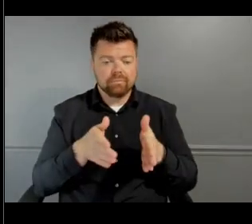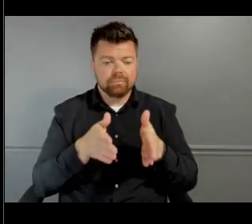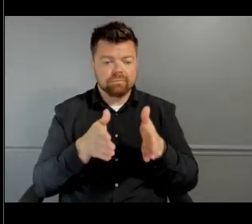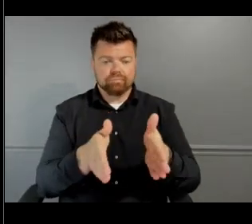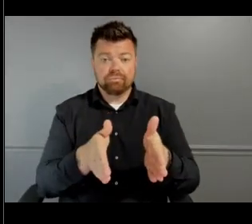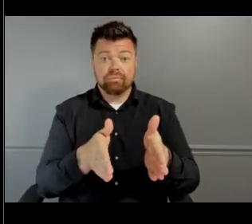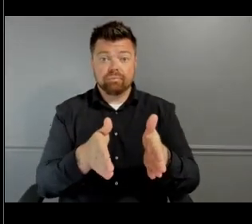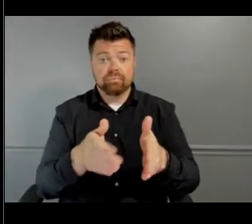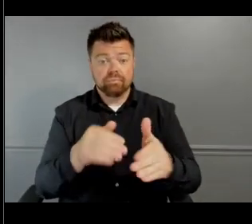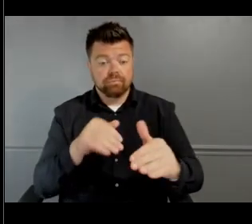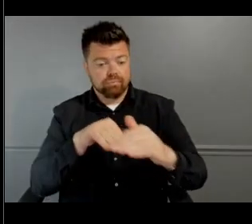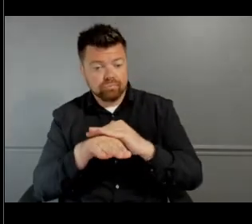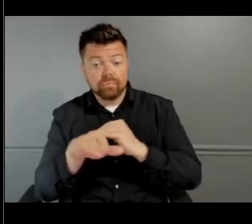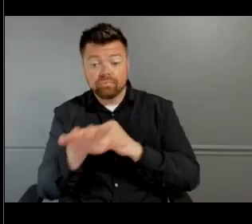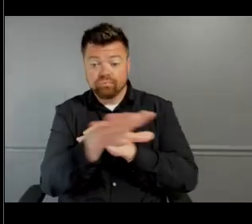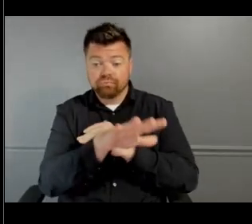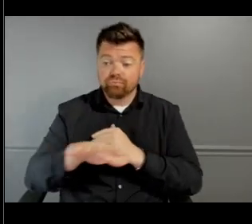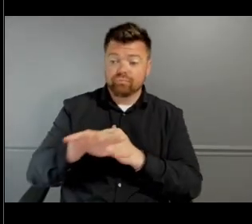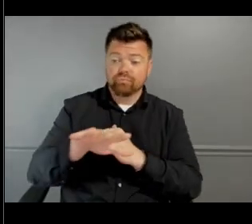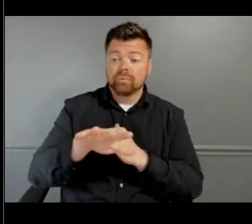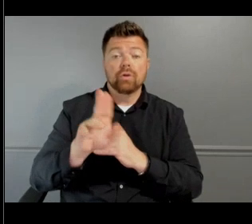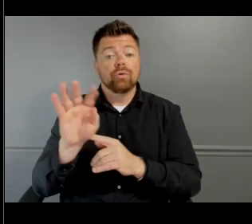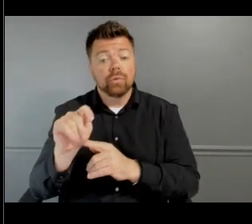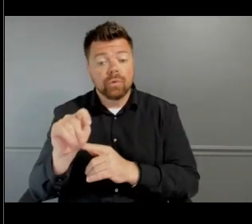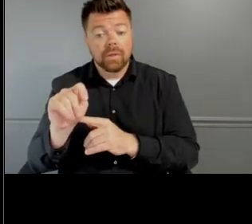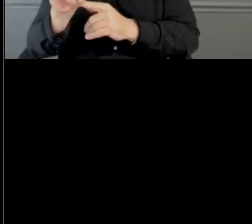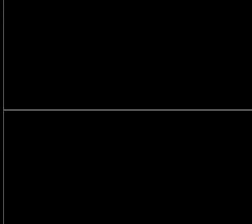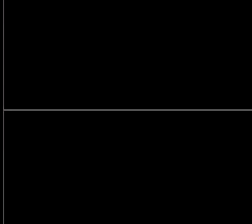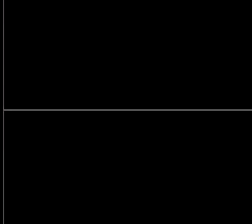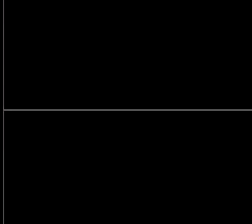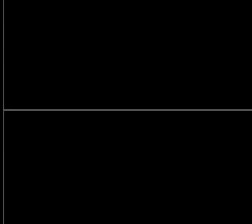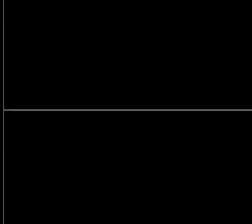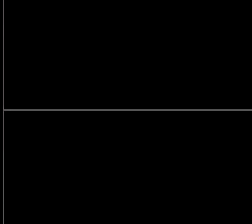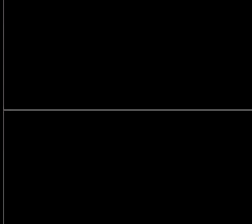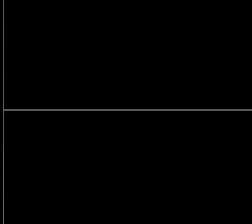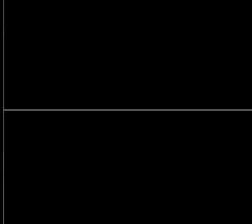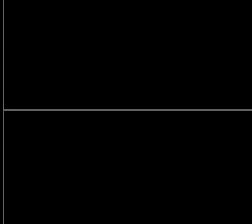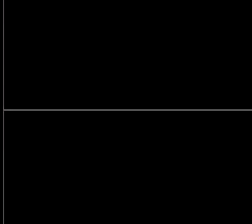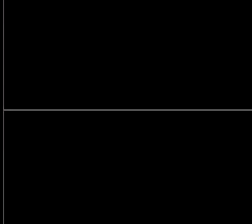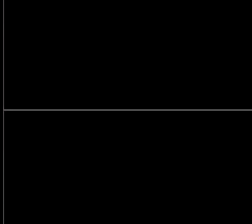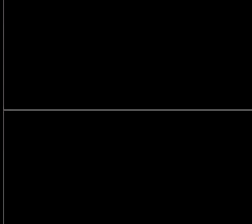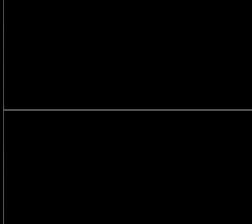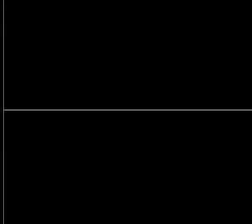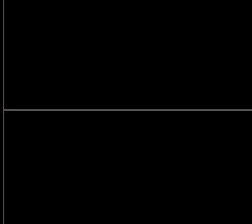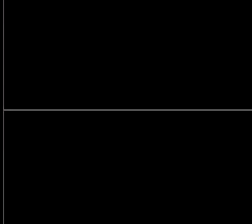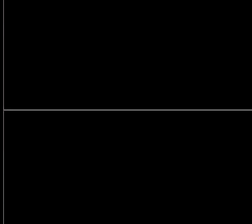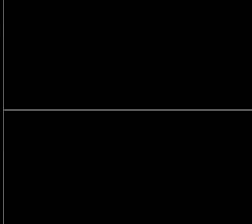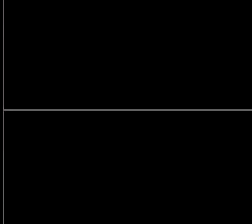the dwelling unit onto decks, balconies, and patios.